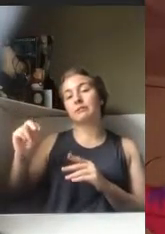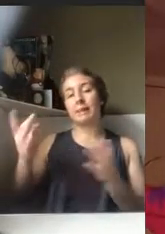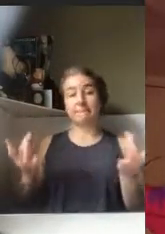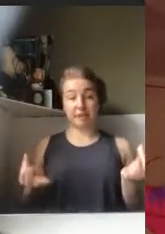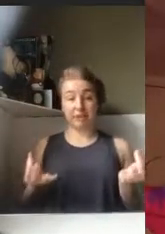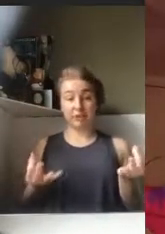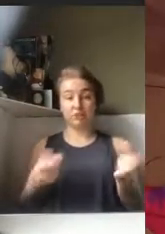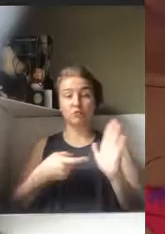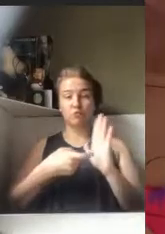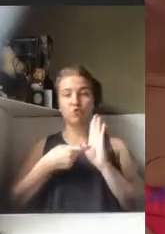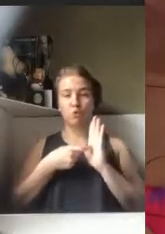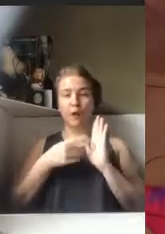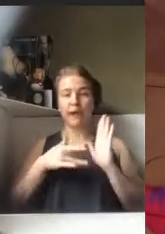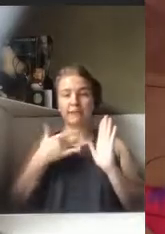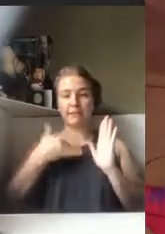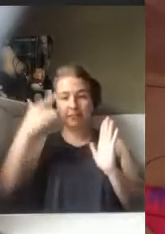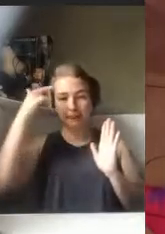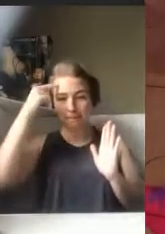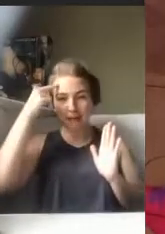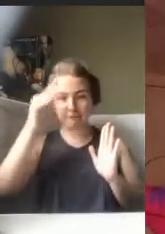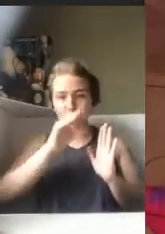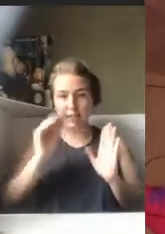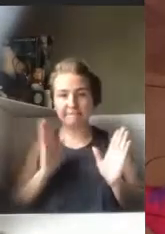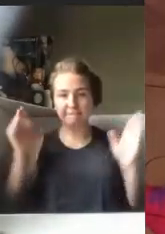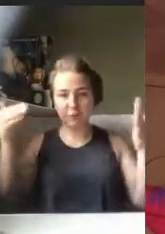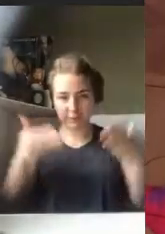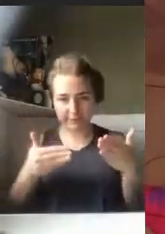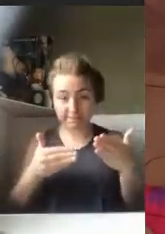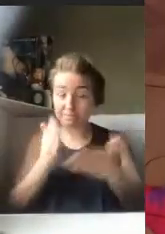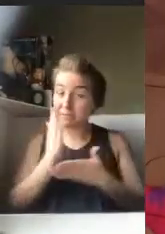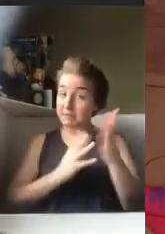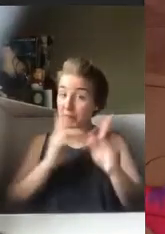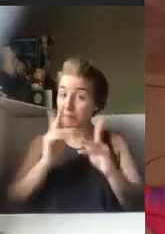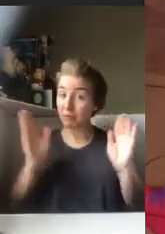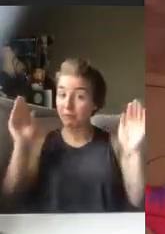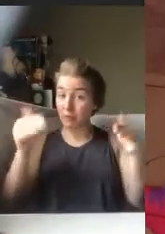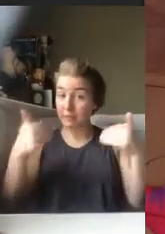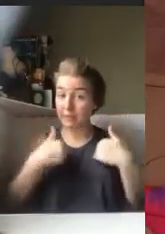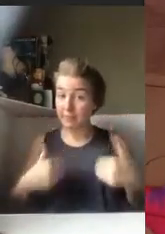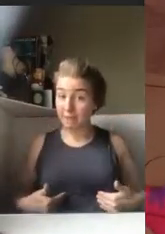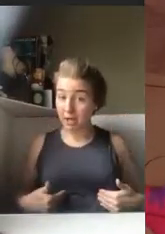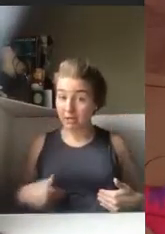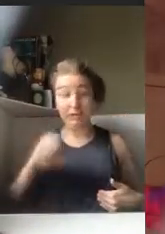people meditate by focusing on their body. Others, like artists, focus on what they're making.